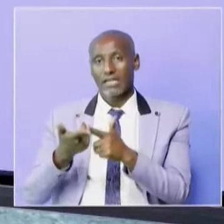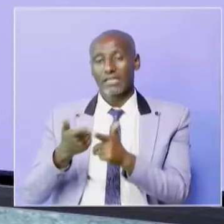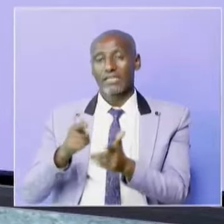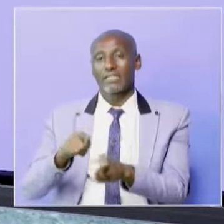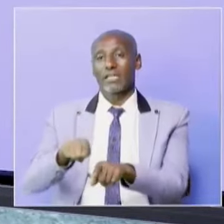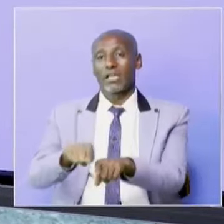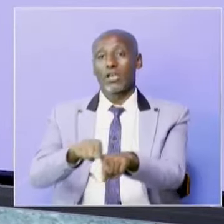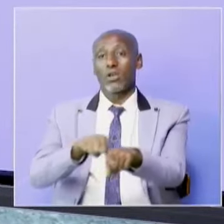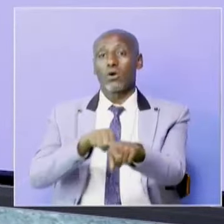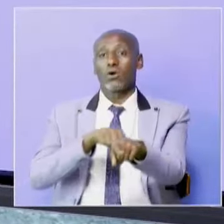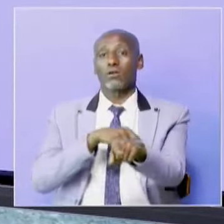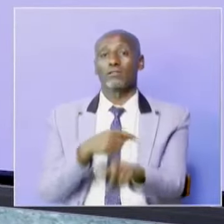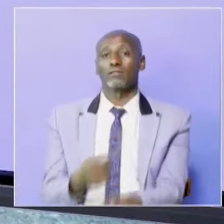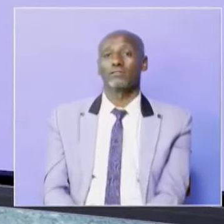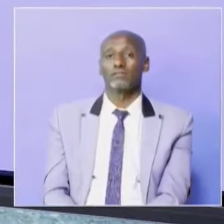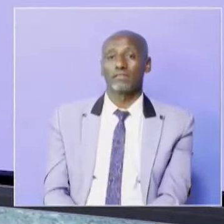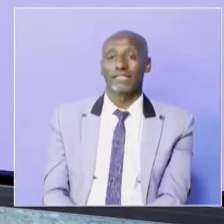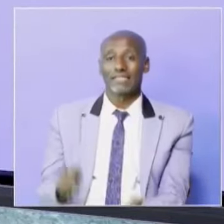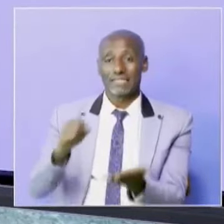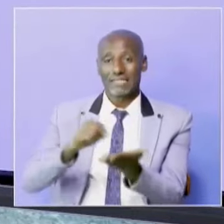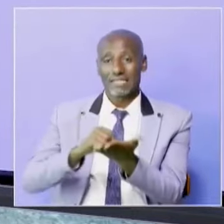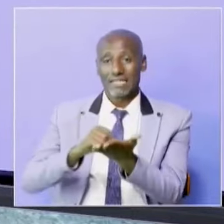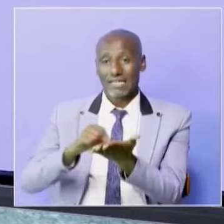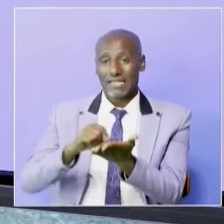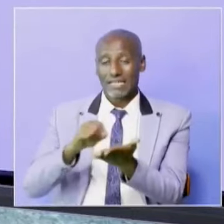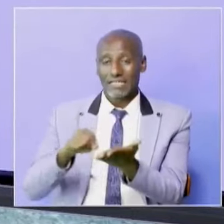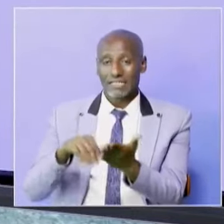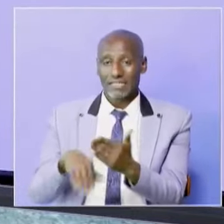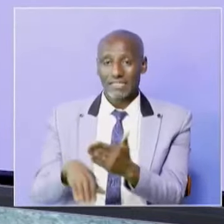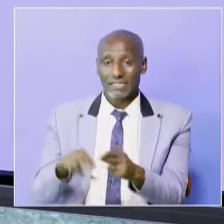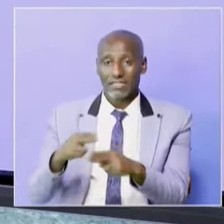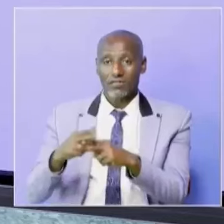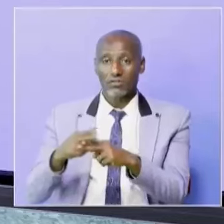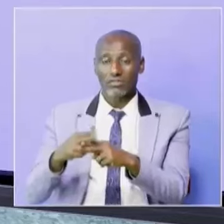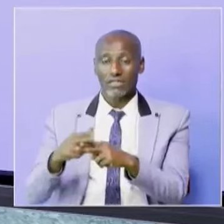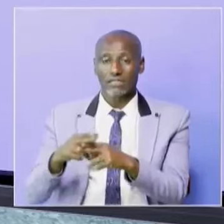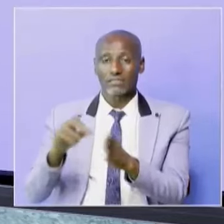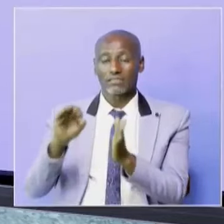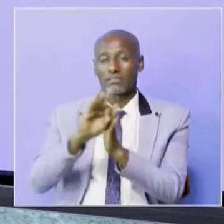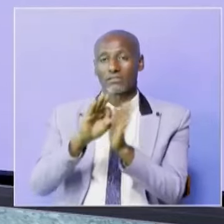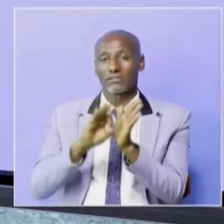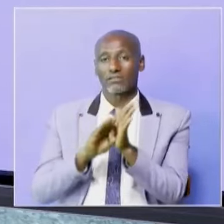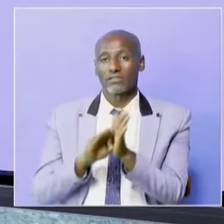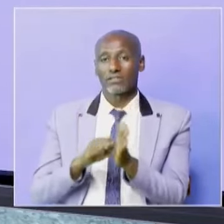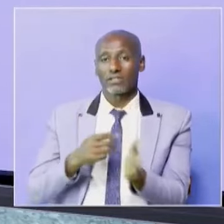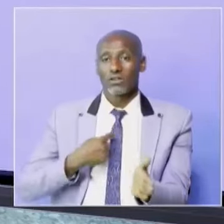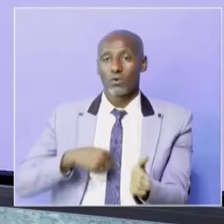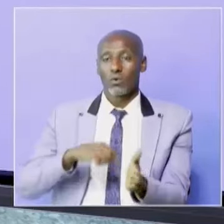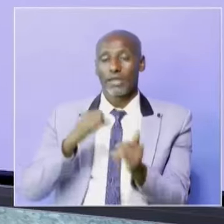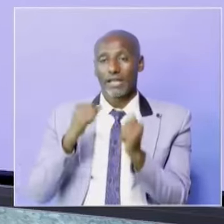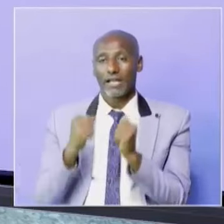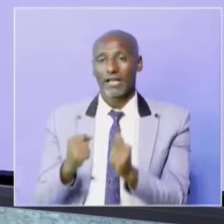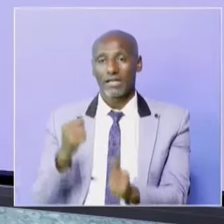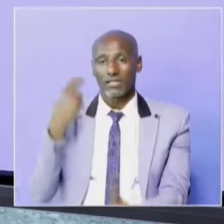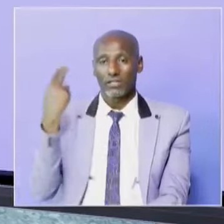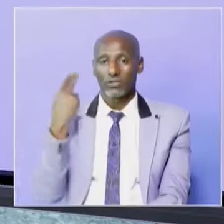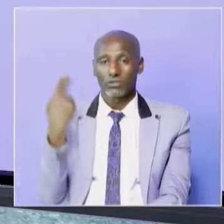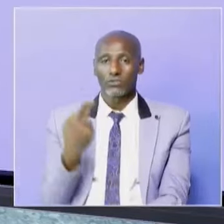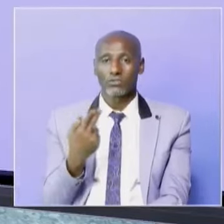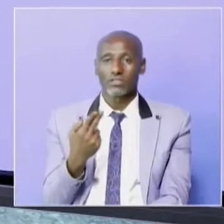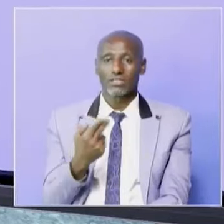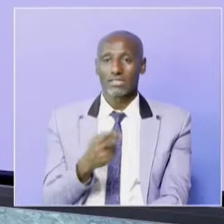this one is in short ways. This means that is written in what? In contracted form. Okay? So we can use such kinds